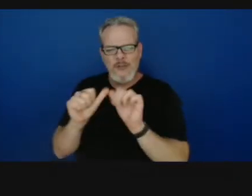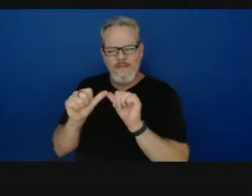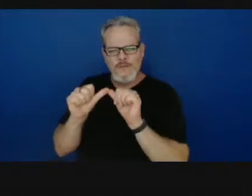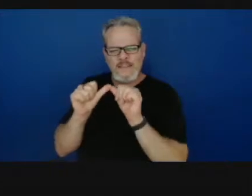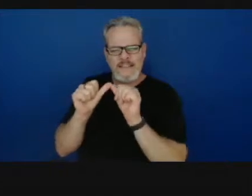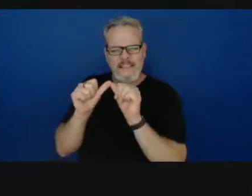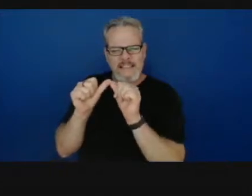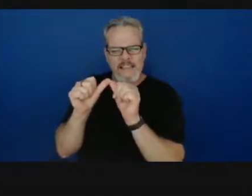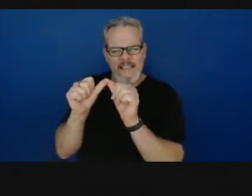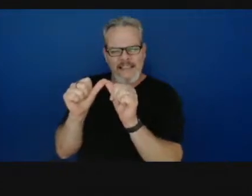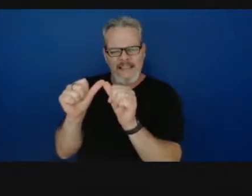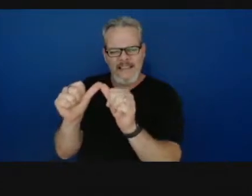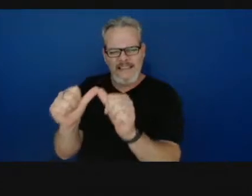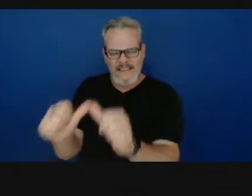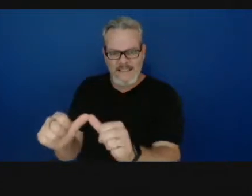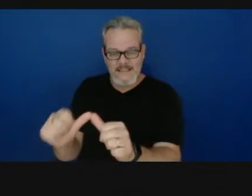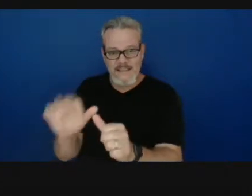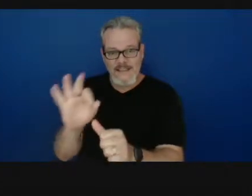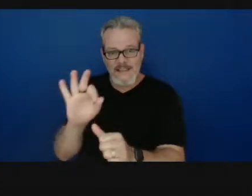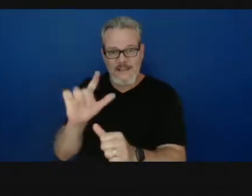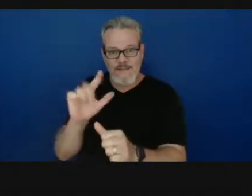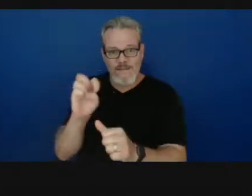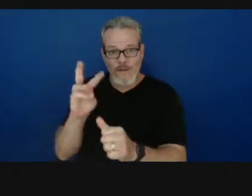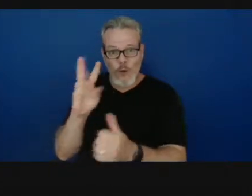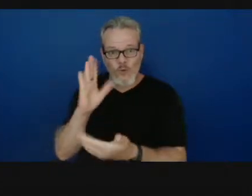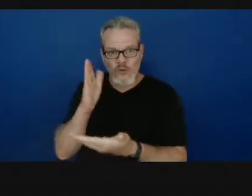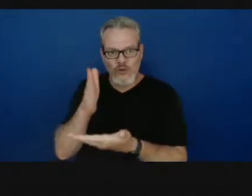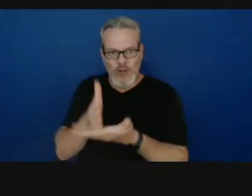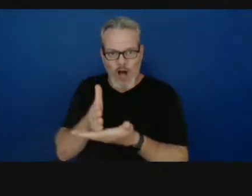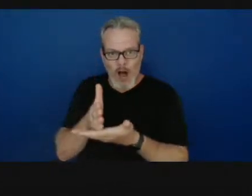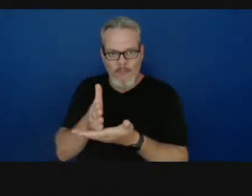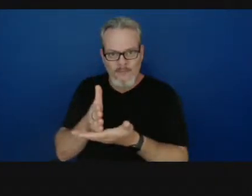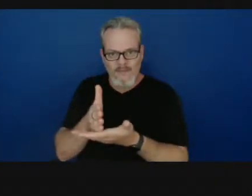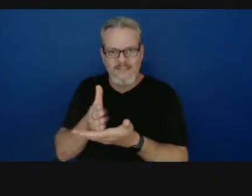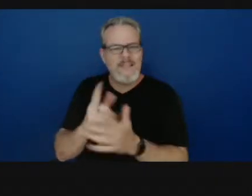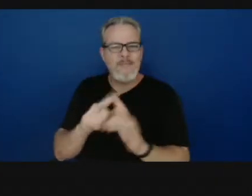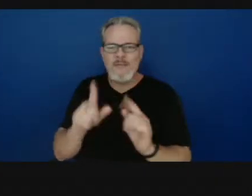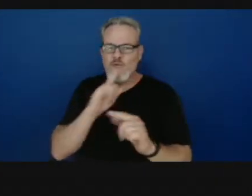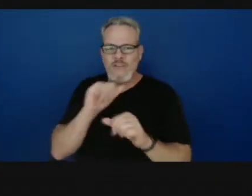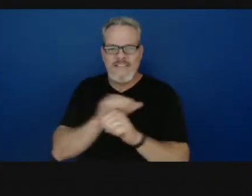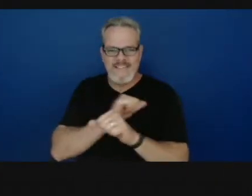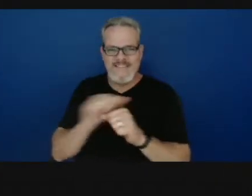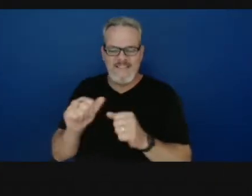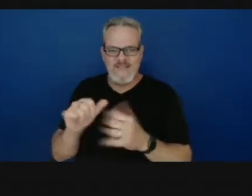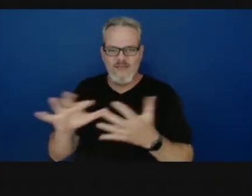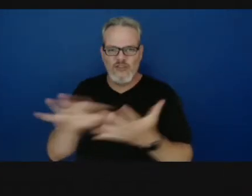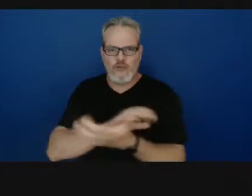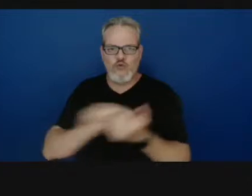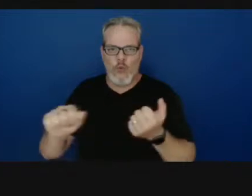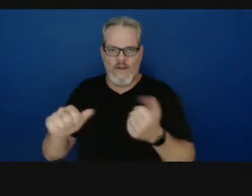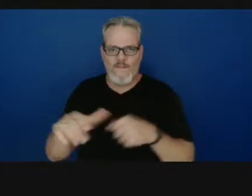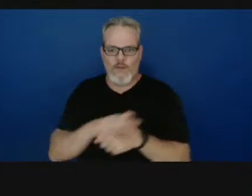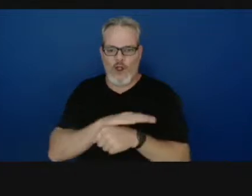flow stopped right on its doorstep, is now gone as well.